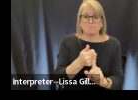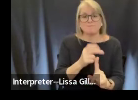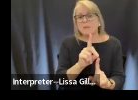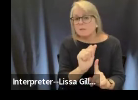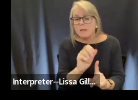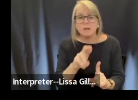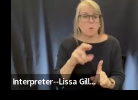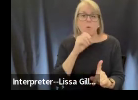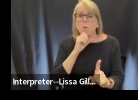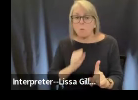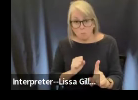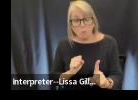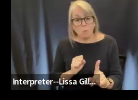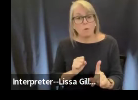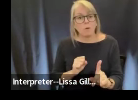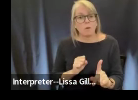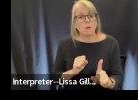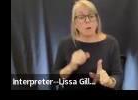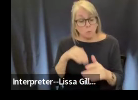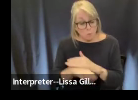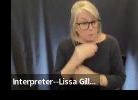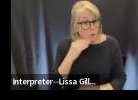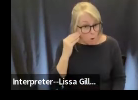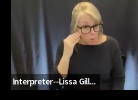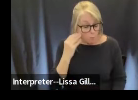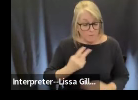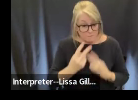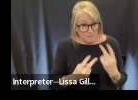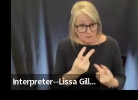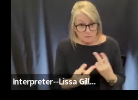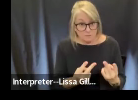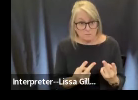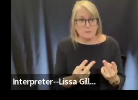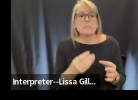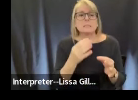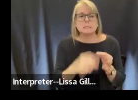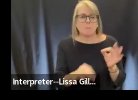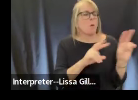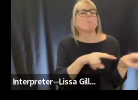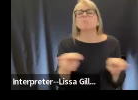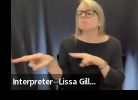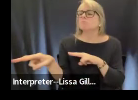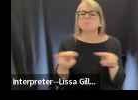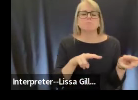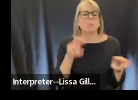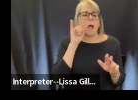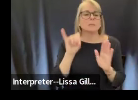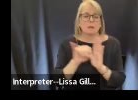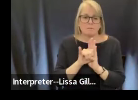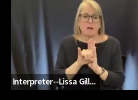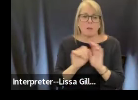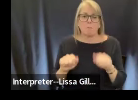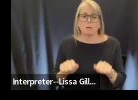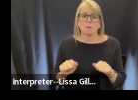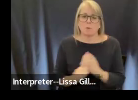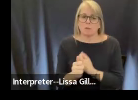in the aging community, when you go to their homes and when you visit with them, these are some simple things that you can look around for and identify as fire hazards that